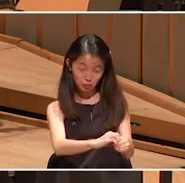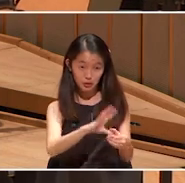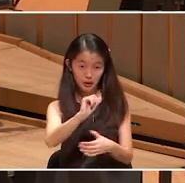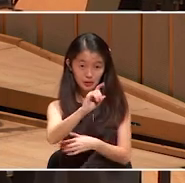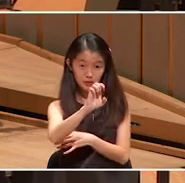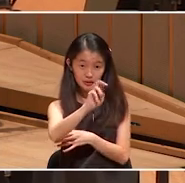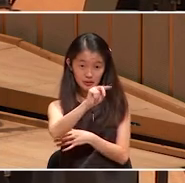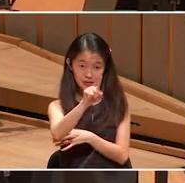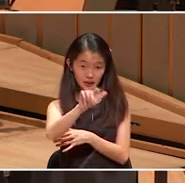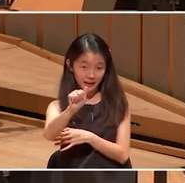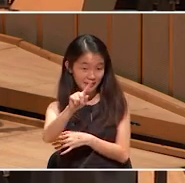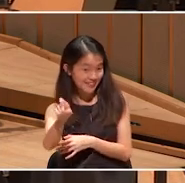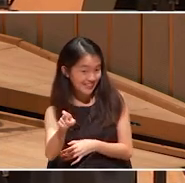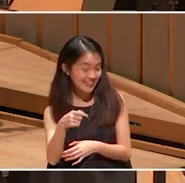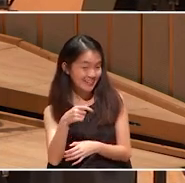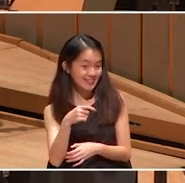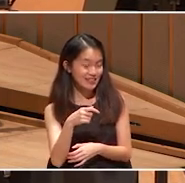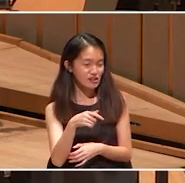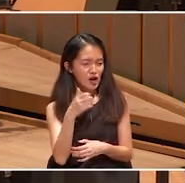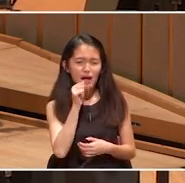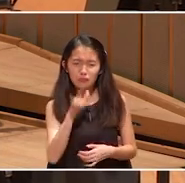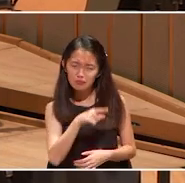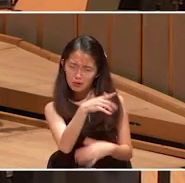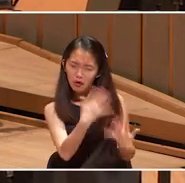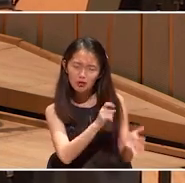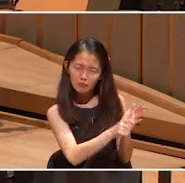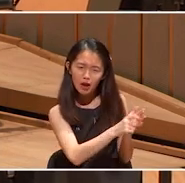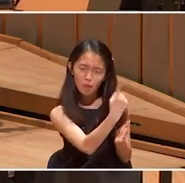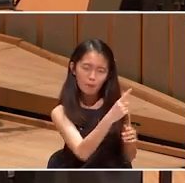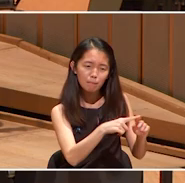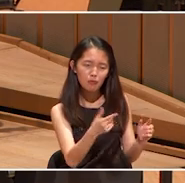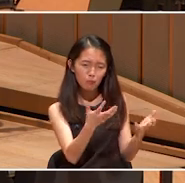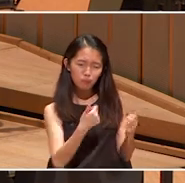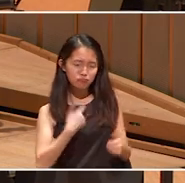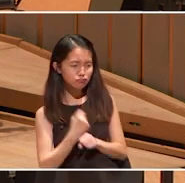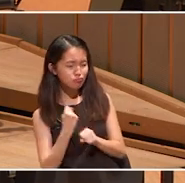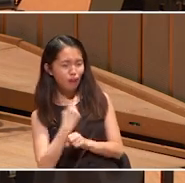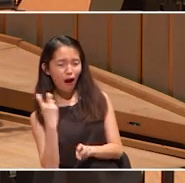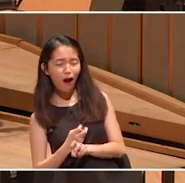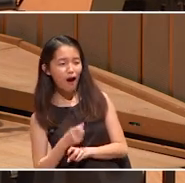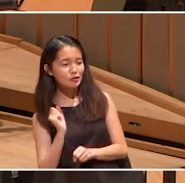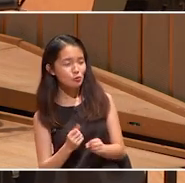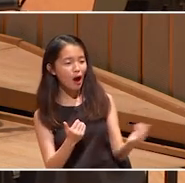one, but he just wanted me to work a bit harder. So I did. And